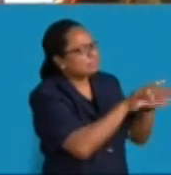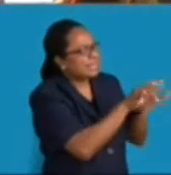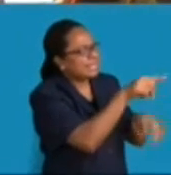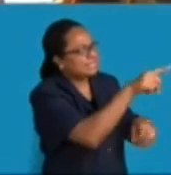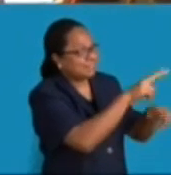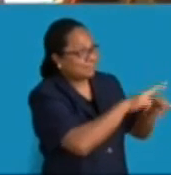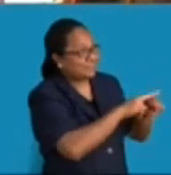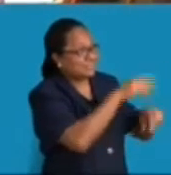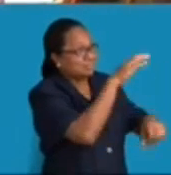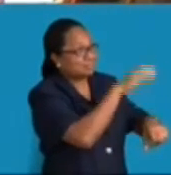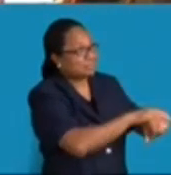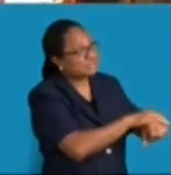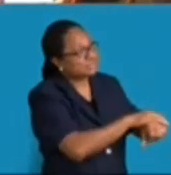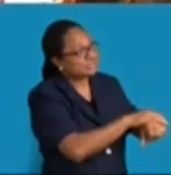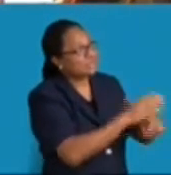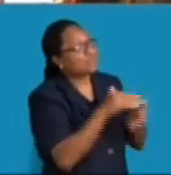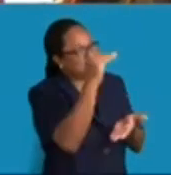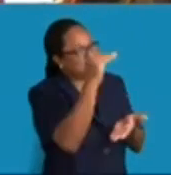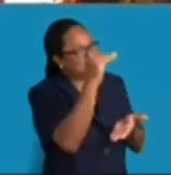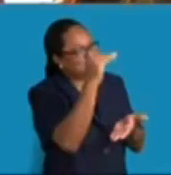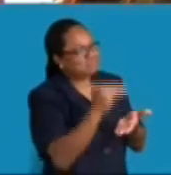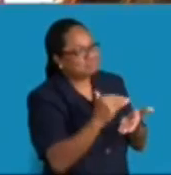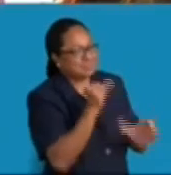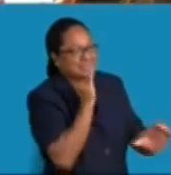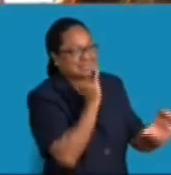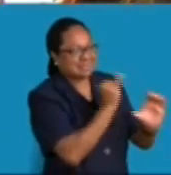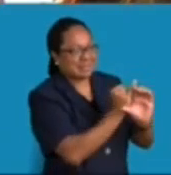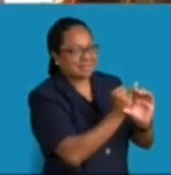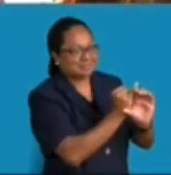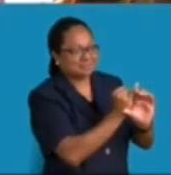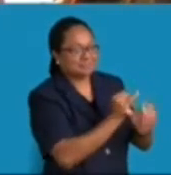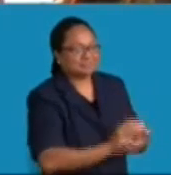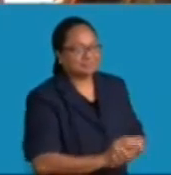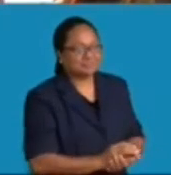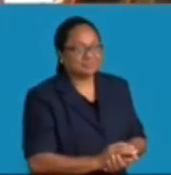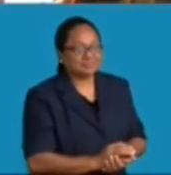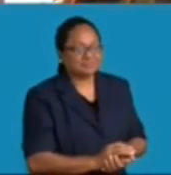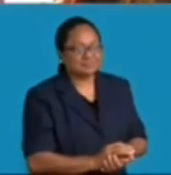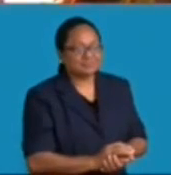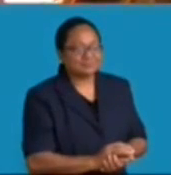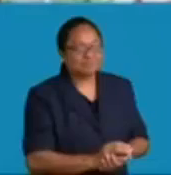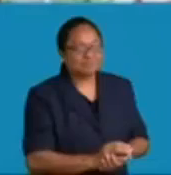that contributed to decrease in crime? Thank you. Thank you, Honourable Minister.